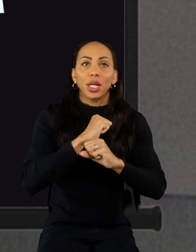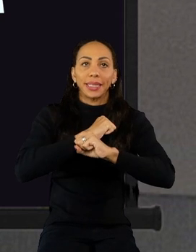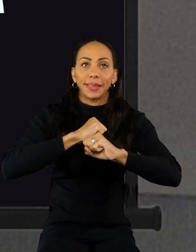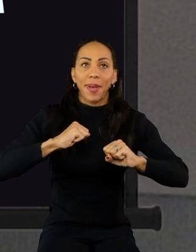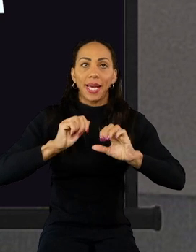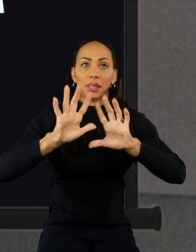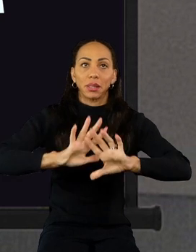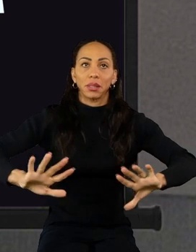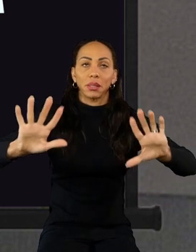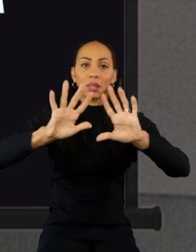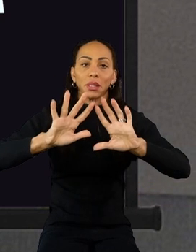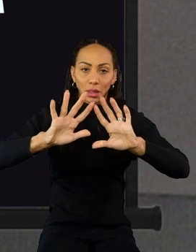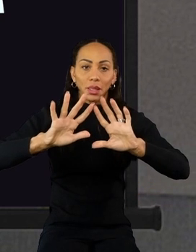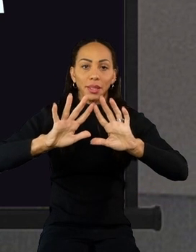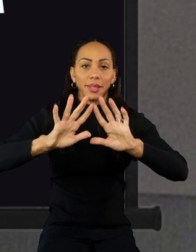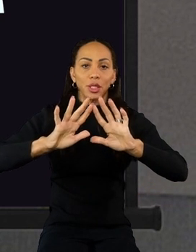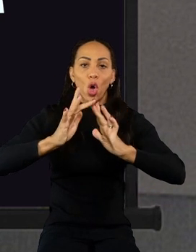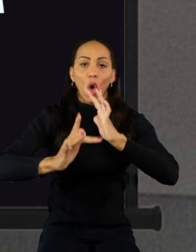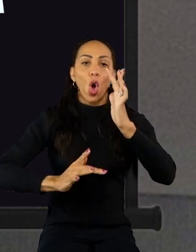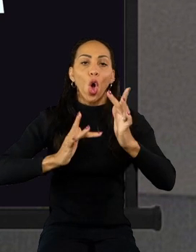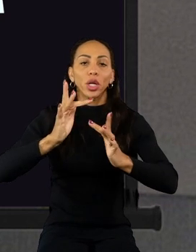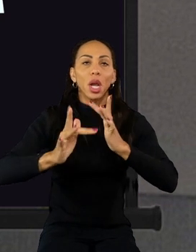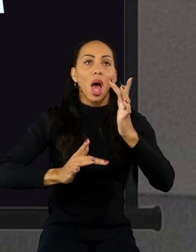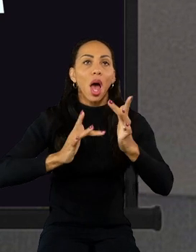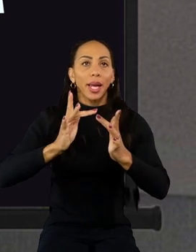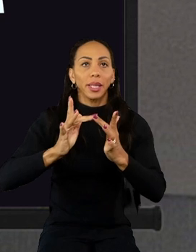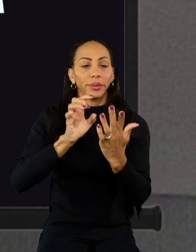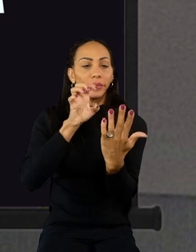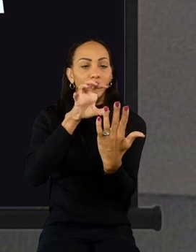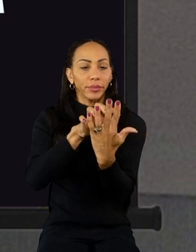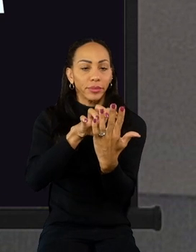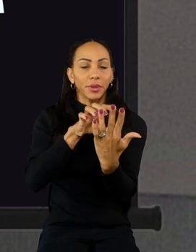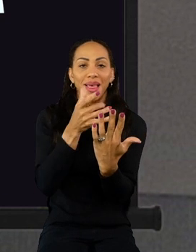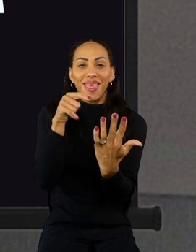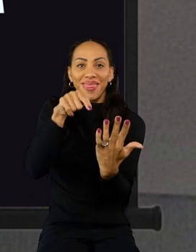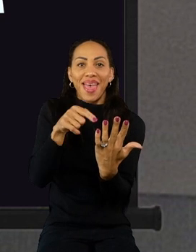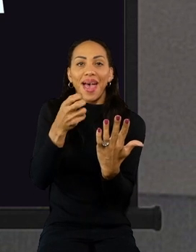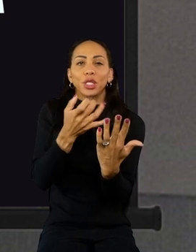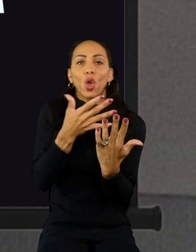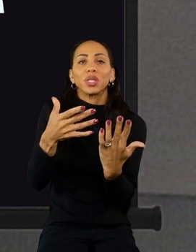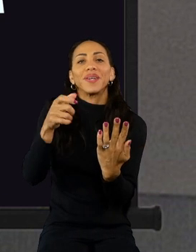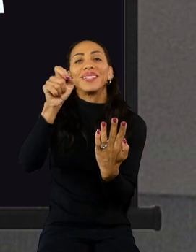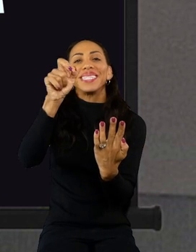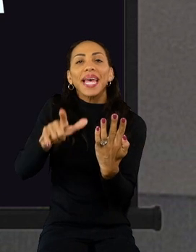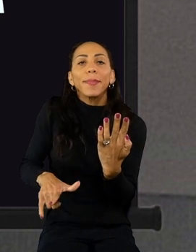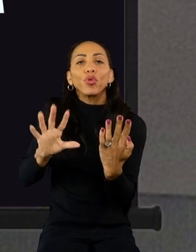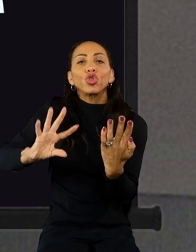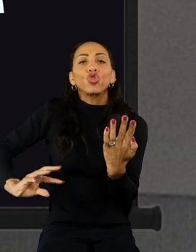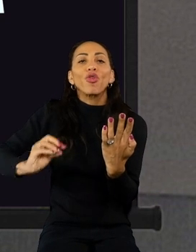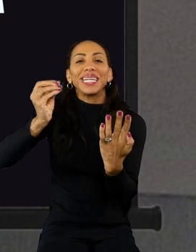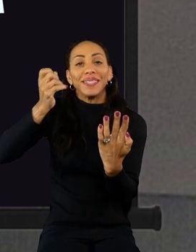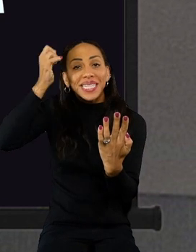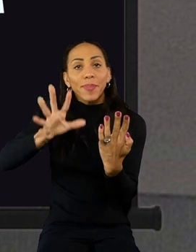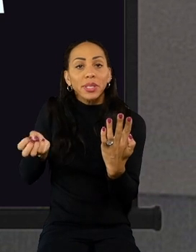disability-centered digital arts space. It's an online body-mind of creative disabled